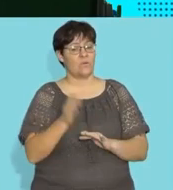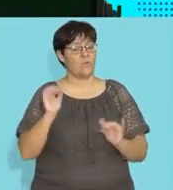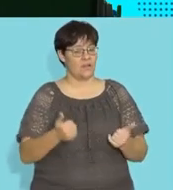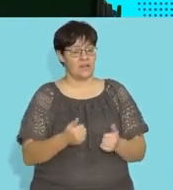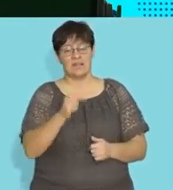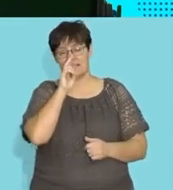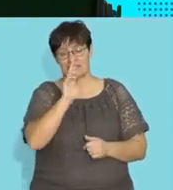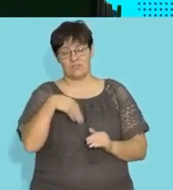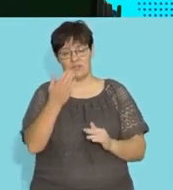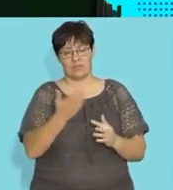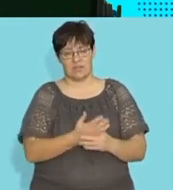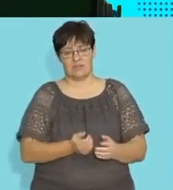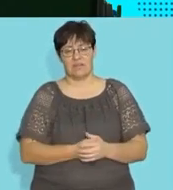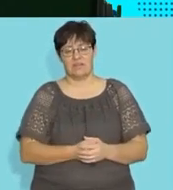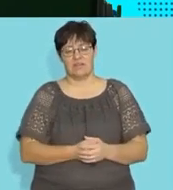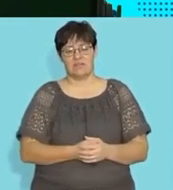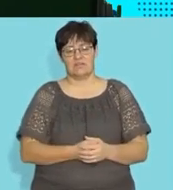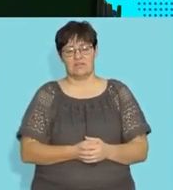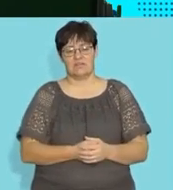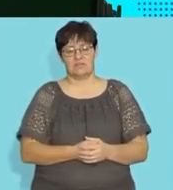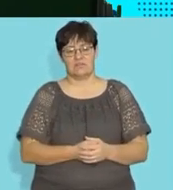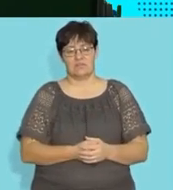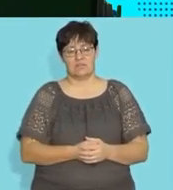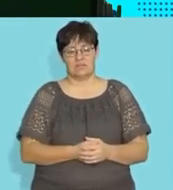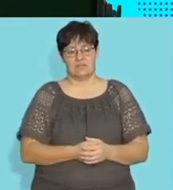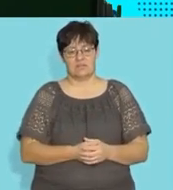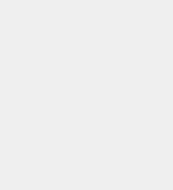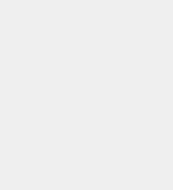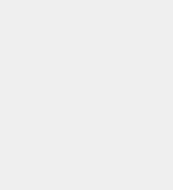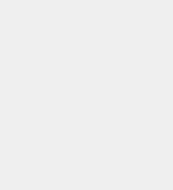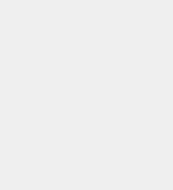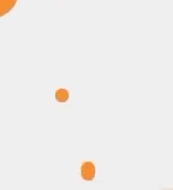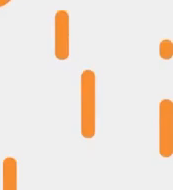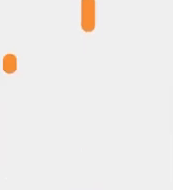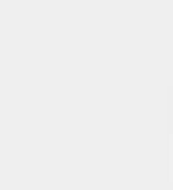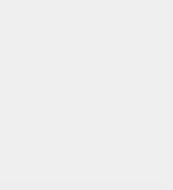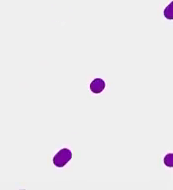time for us to take a break. Go well, and I see you after the break.